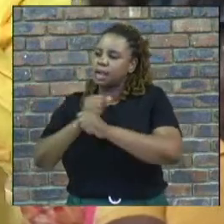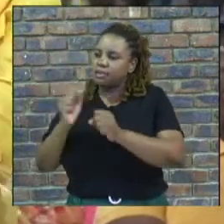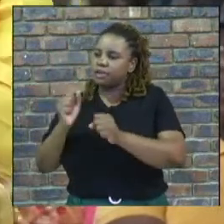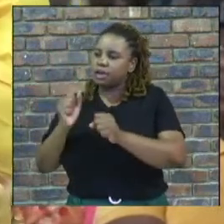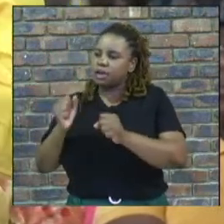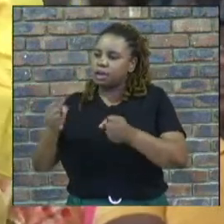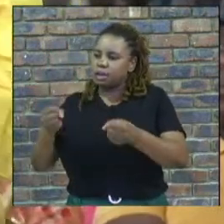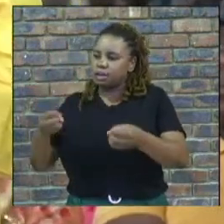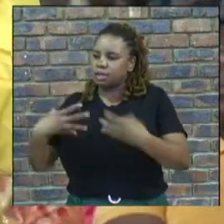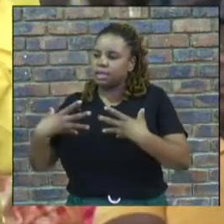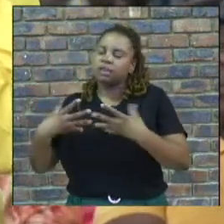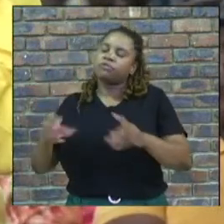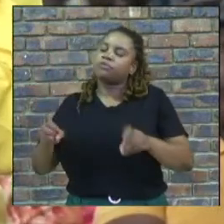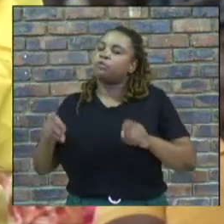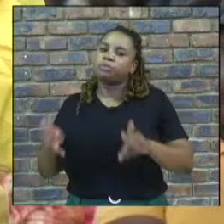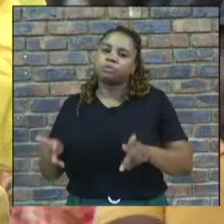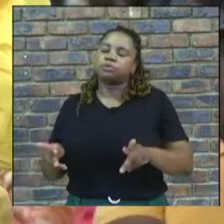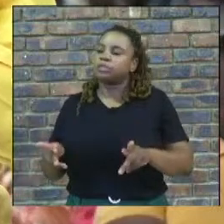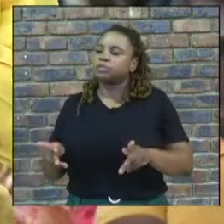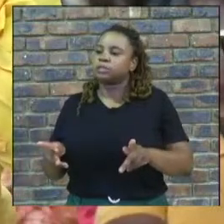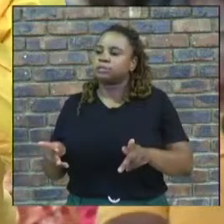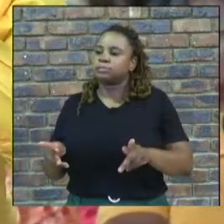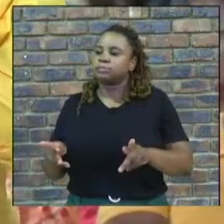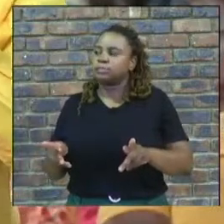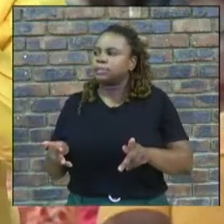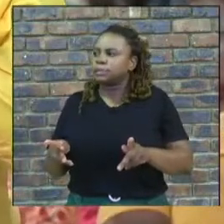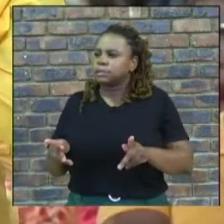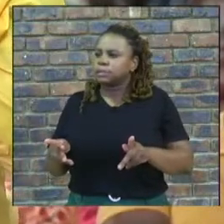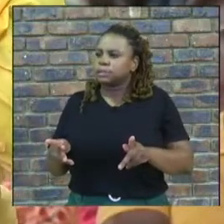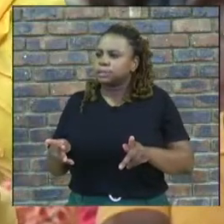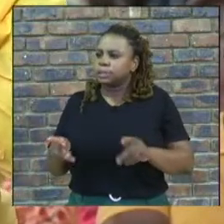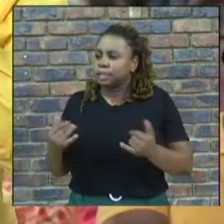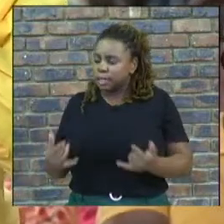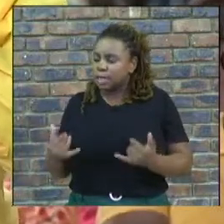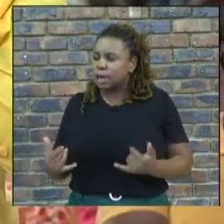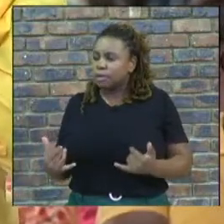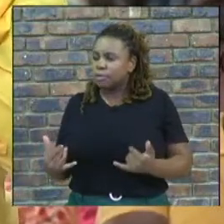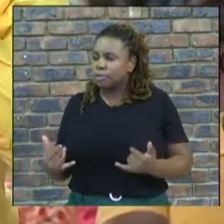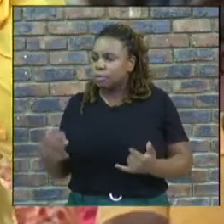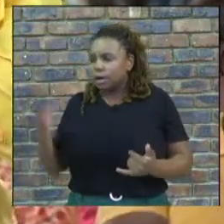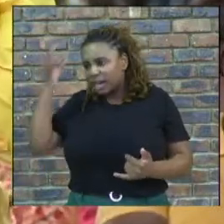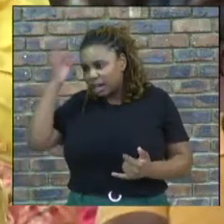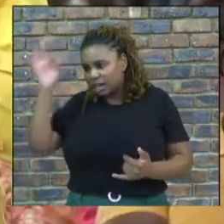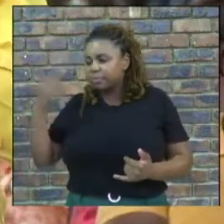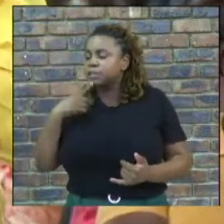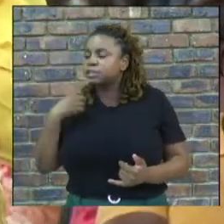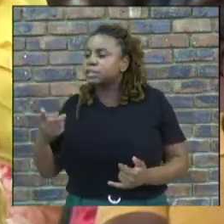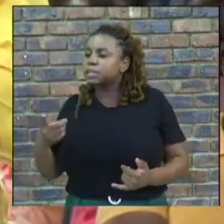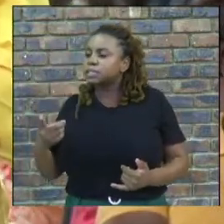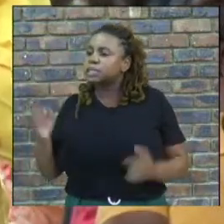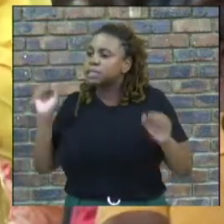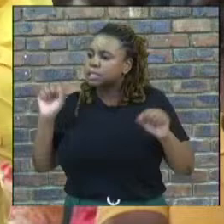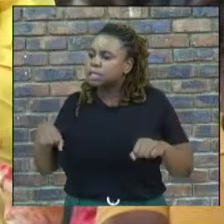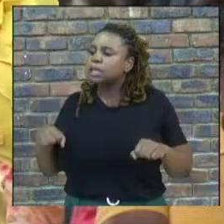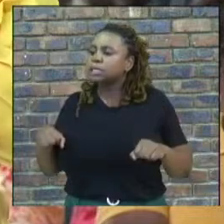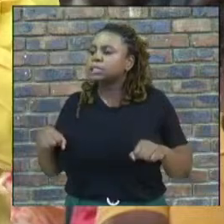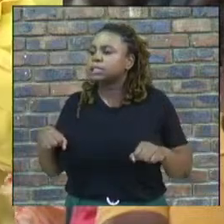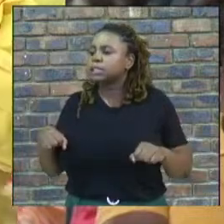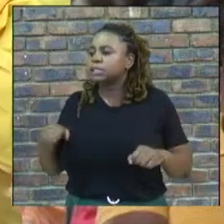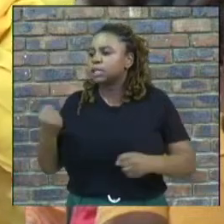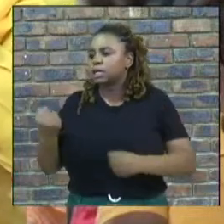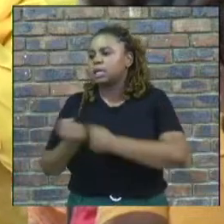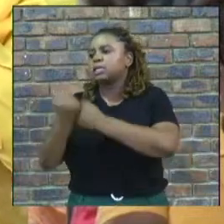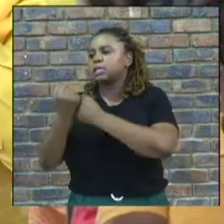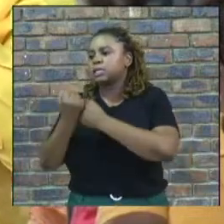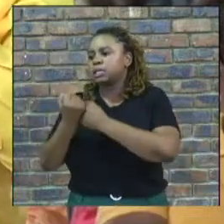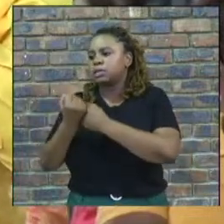bhekani bantu abamnake ngeniphethele kona. Hayi manje ugovernment uthi ni uyayiphasisa. Angayicabangi mina